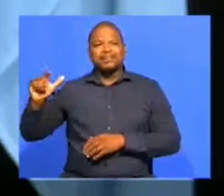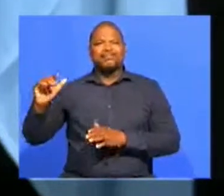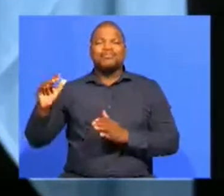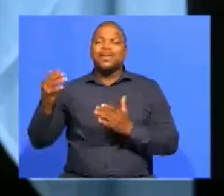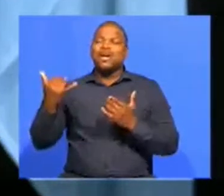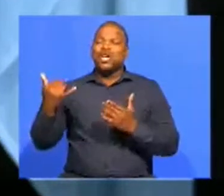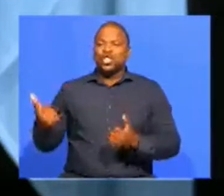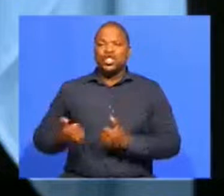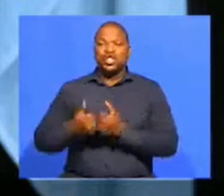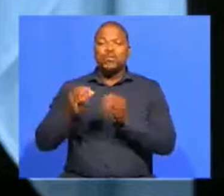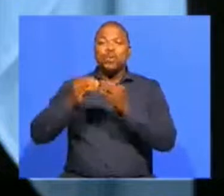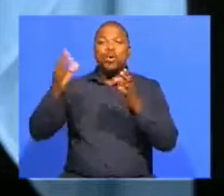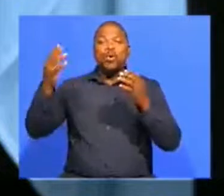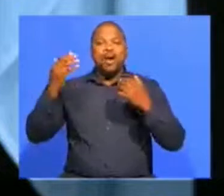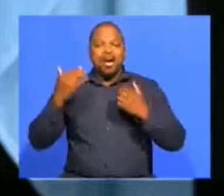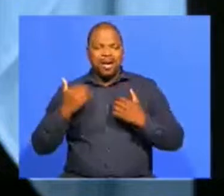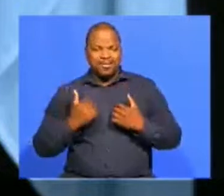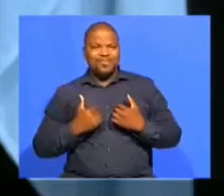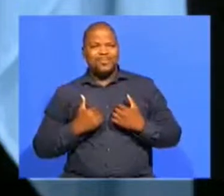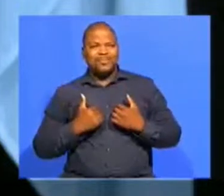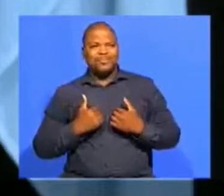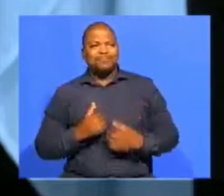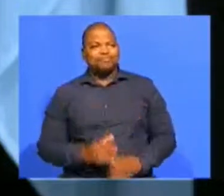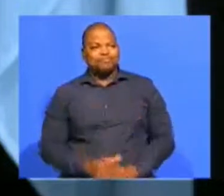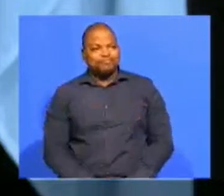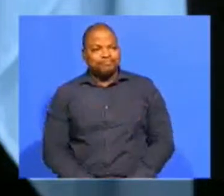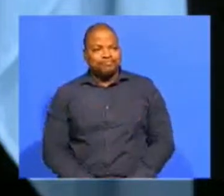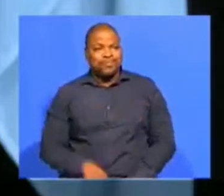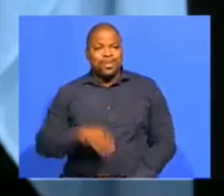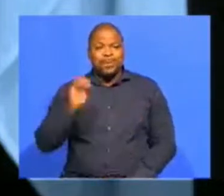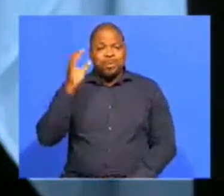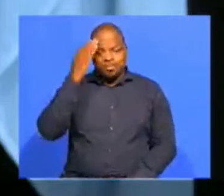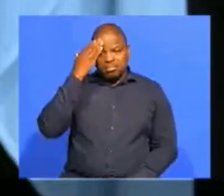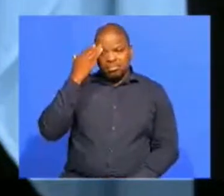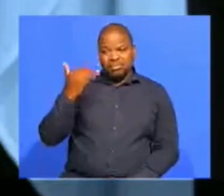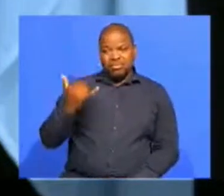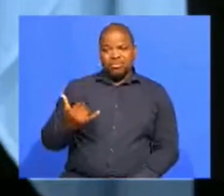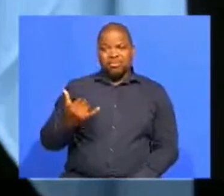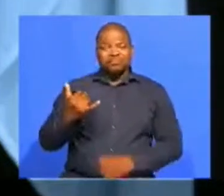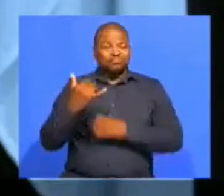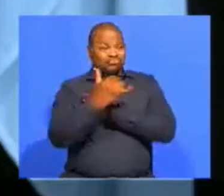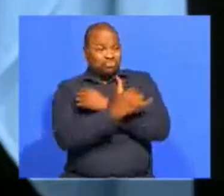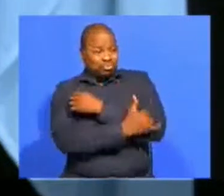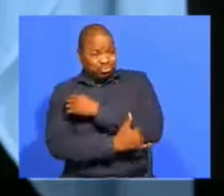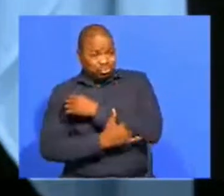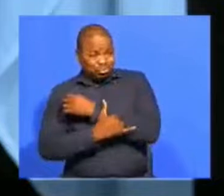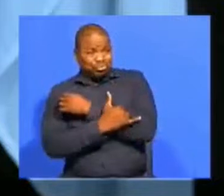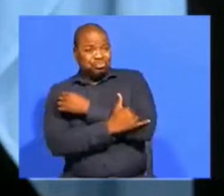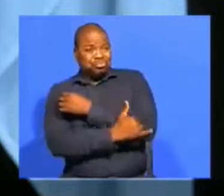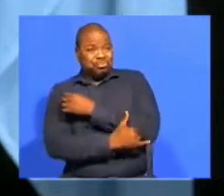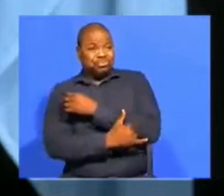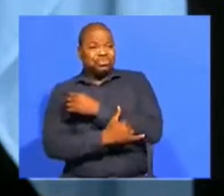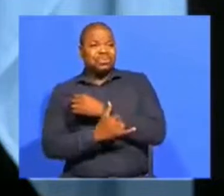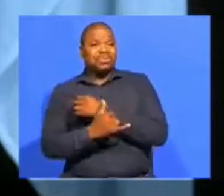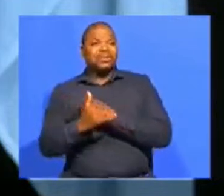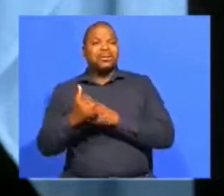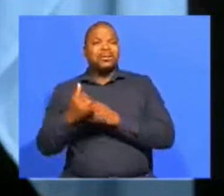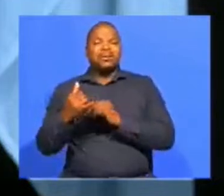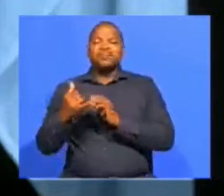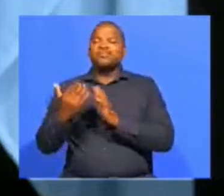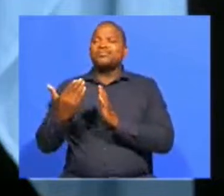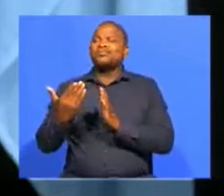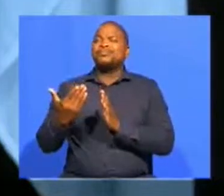now, and because of countries exercising their veto